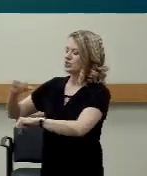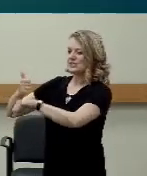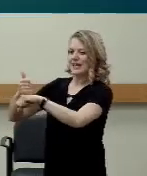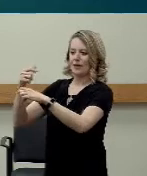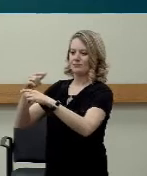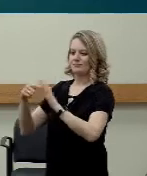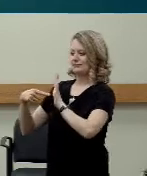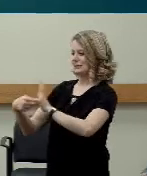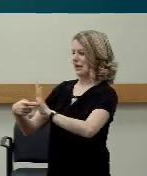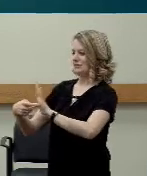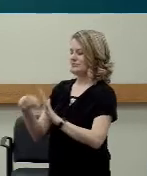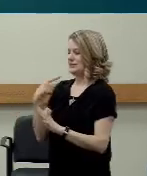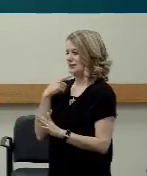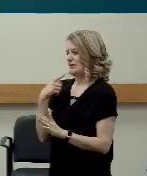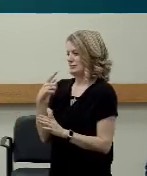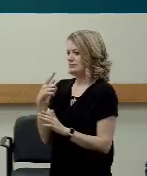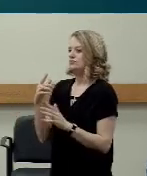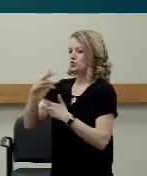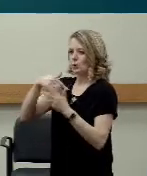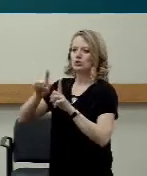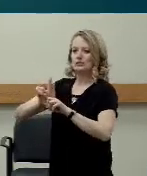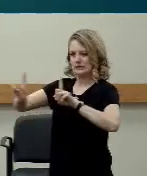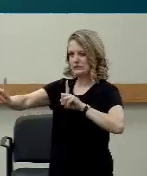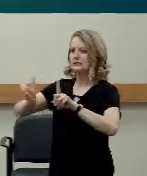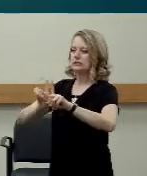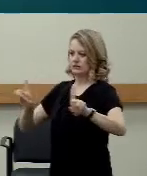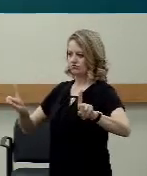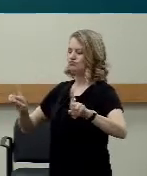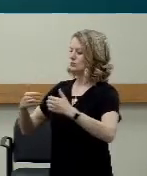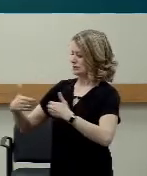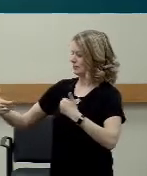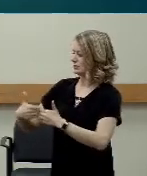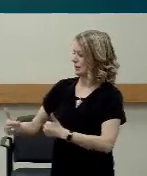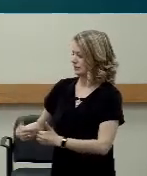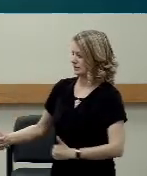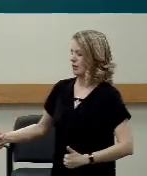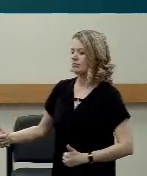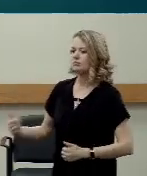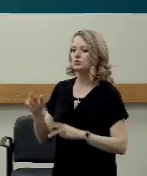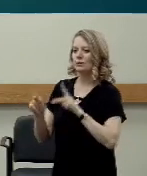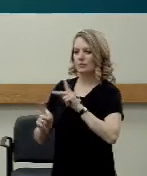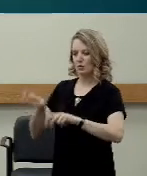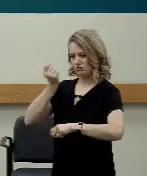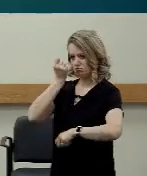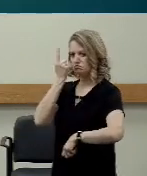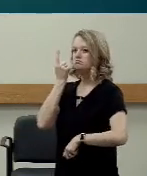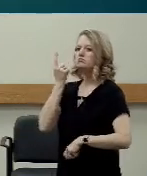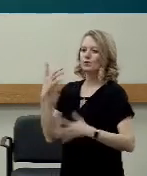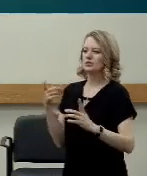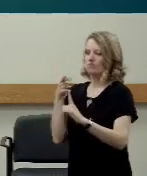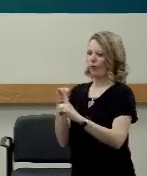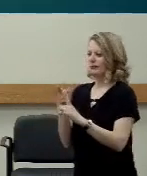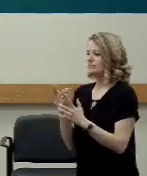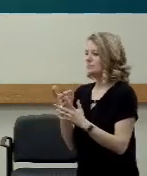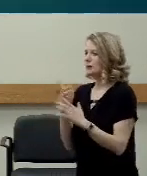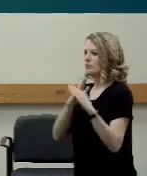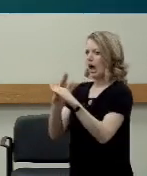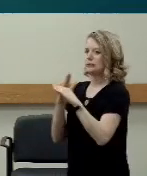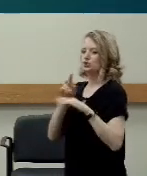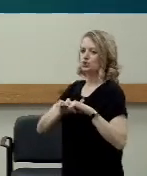it's due to social distancing guidelines. We get some refreshing in our minds of the purpose for all of this.